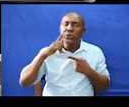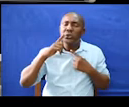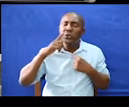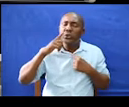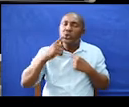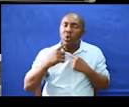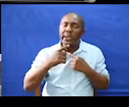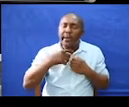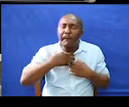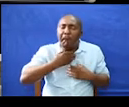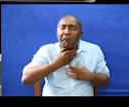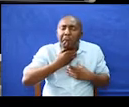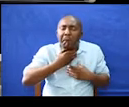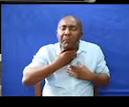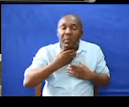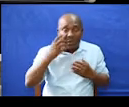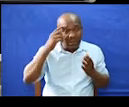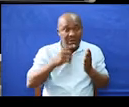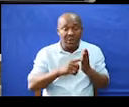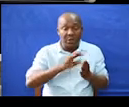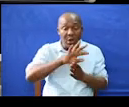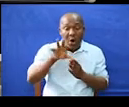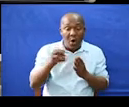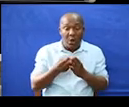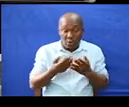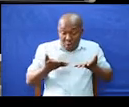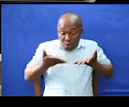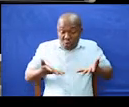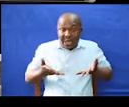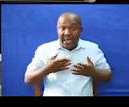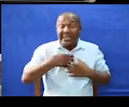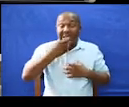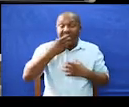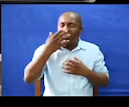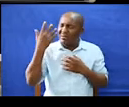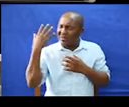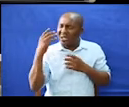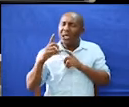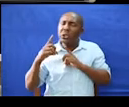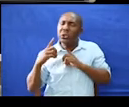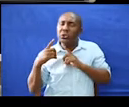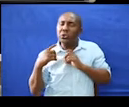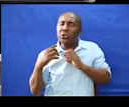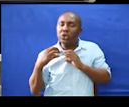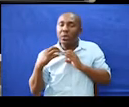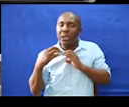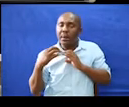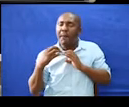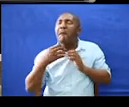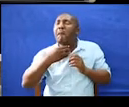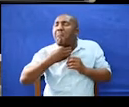world. Means all today's giraffe were previously short-necked